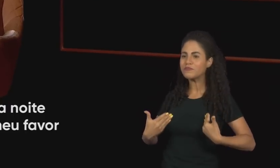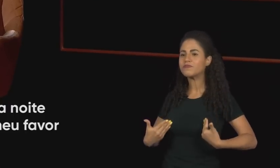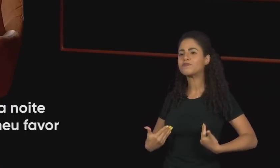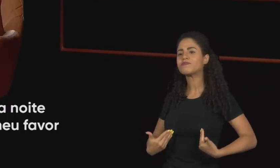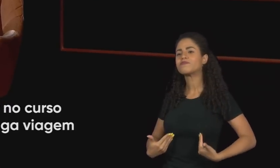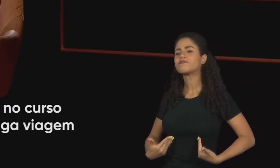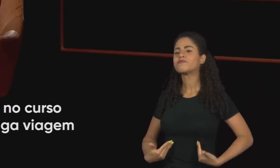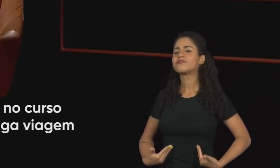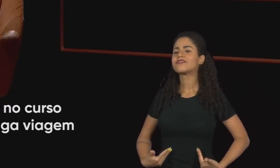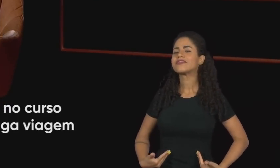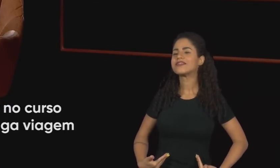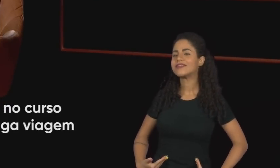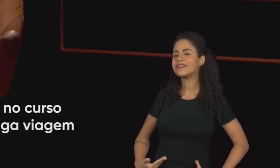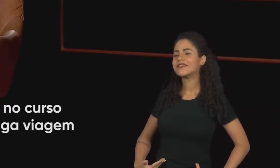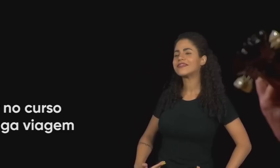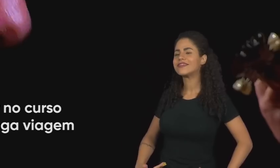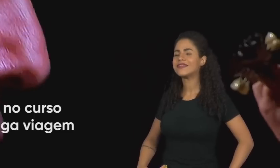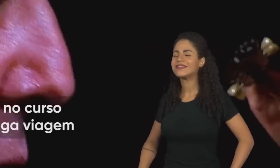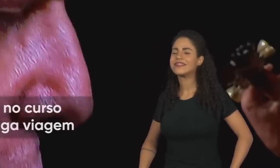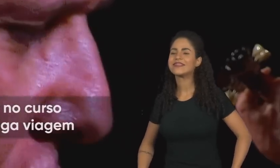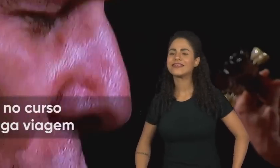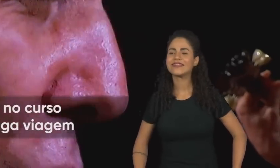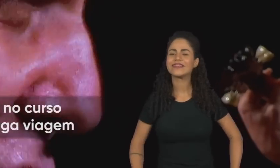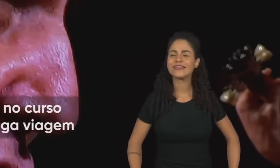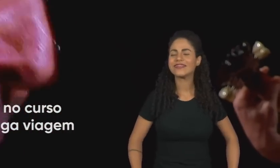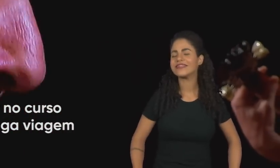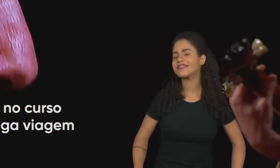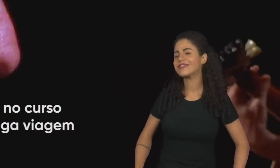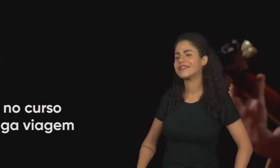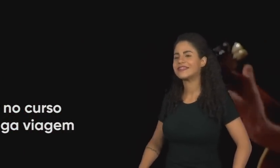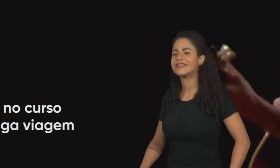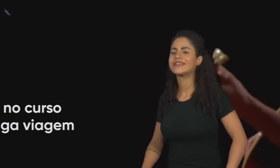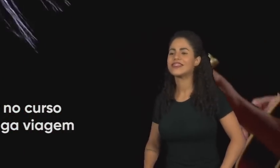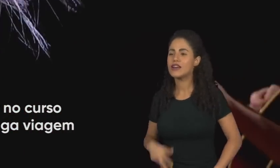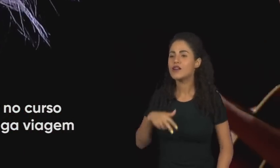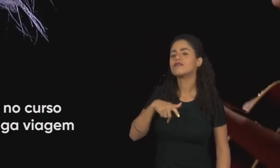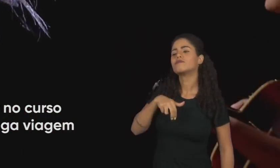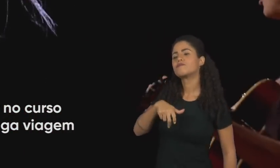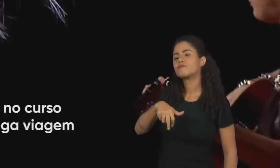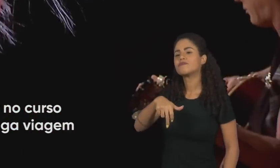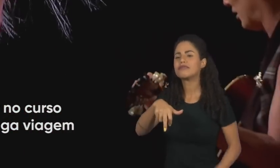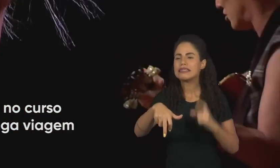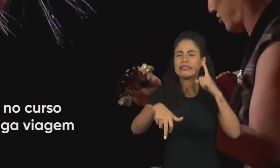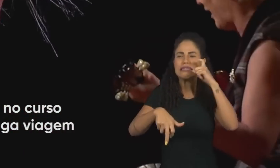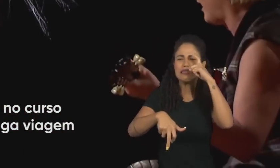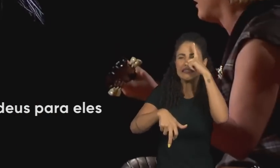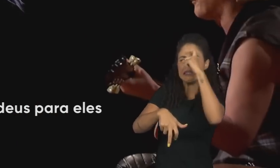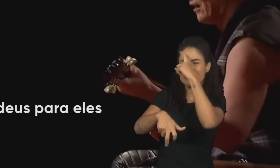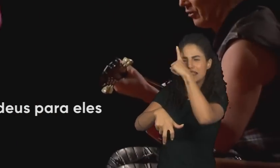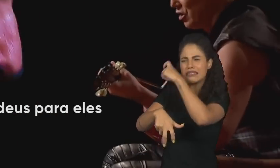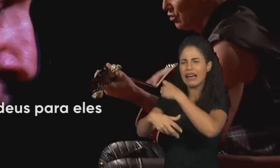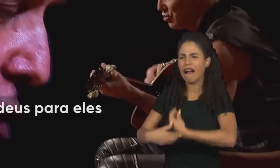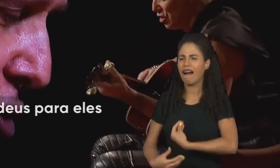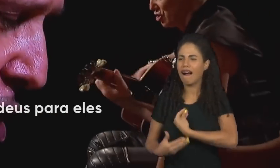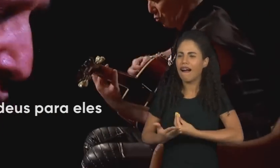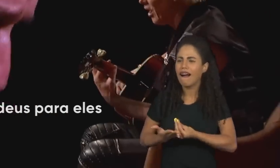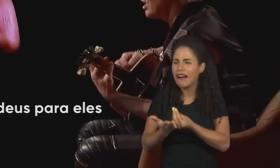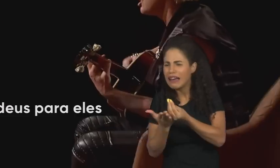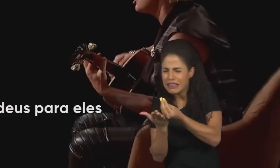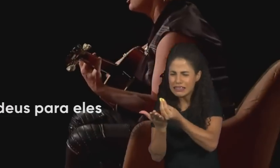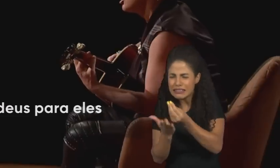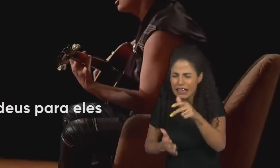side. Hard to stay on course. It's a long trip, this life. You